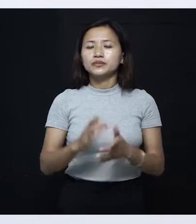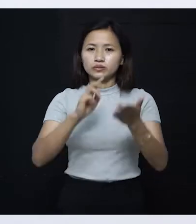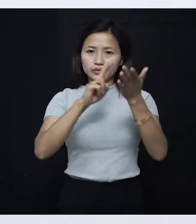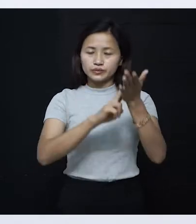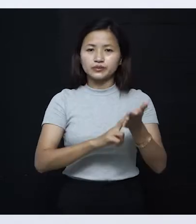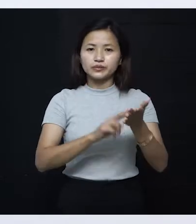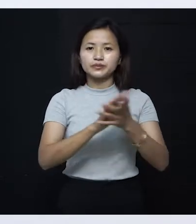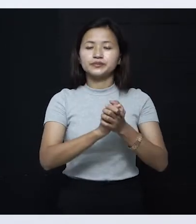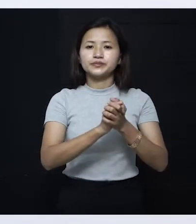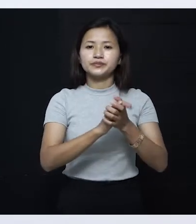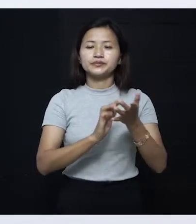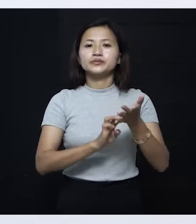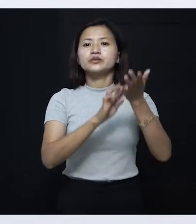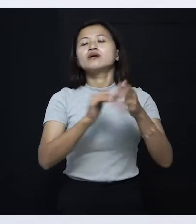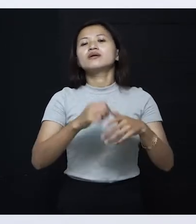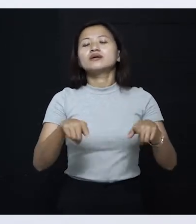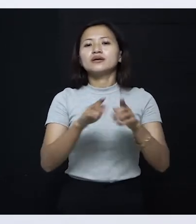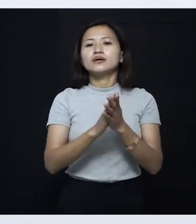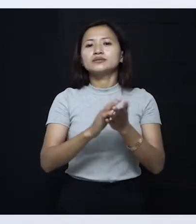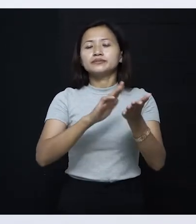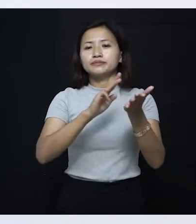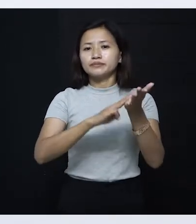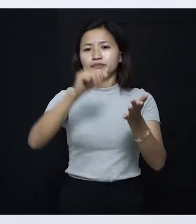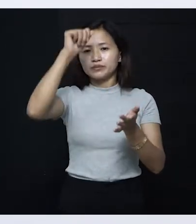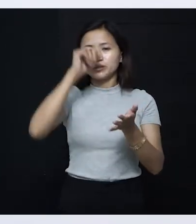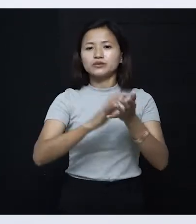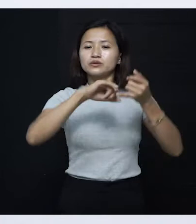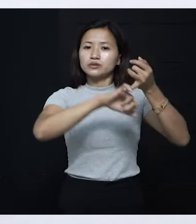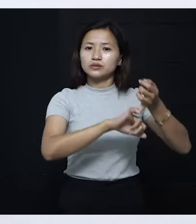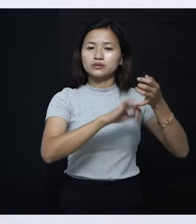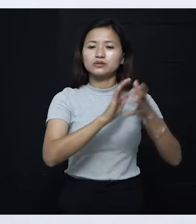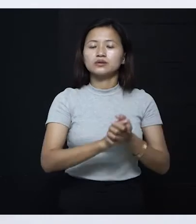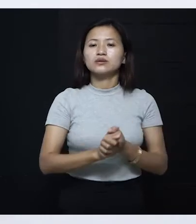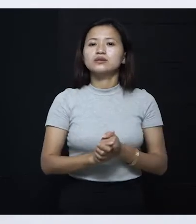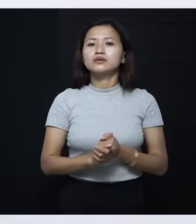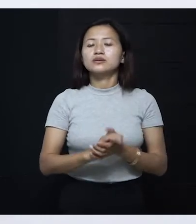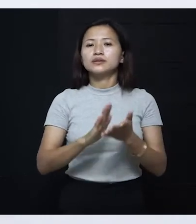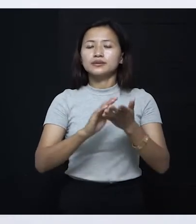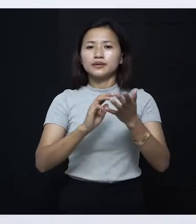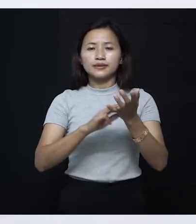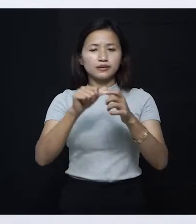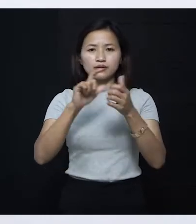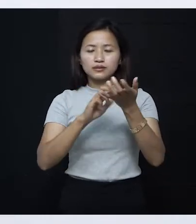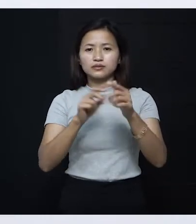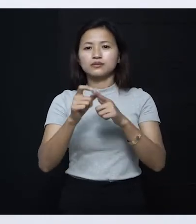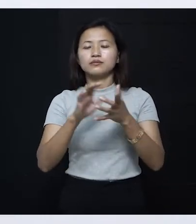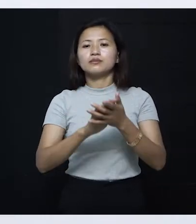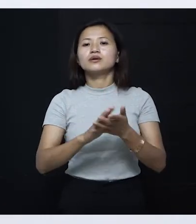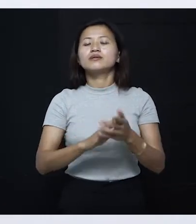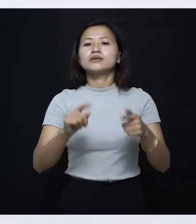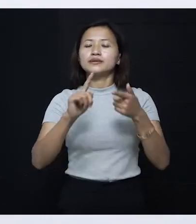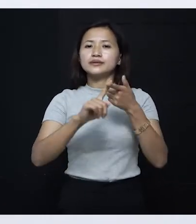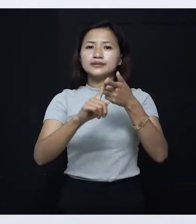north. Then we have Manipur on the south, okay. Then Myanmar on the east and Assam